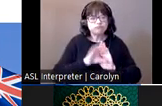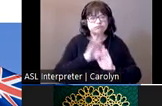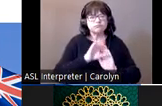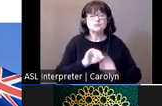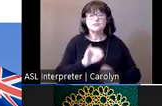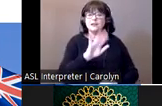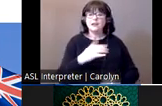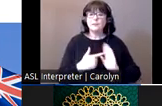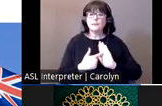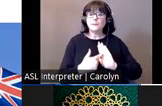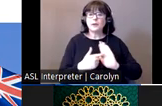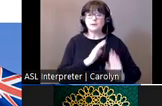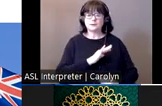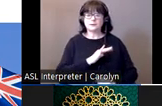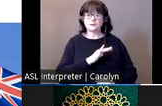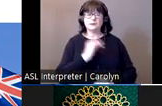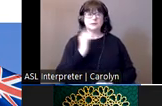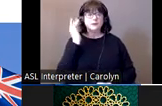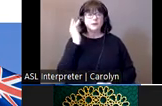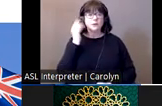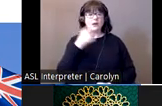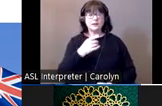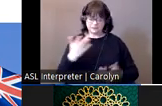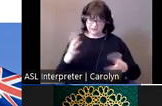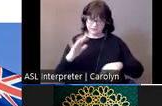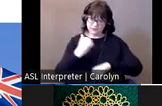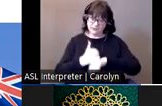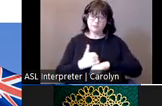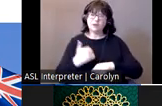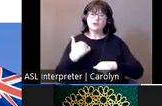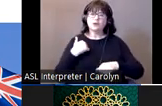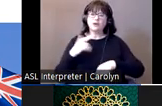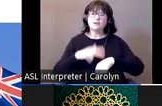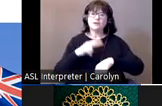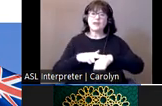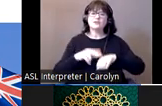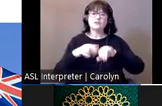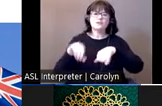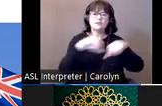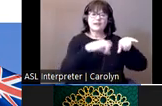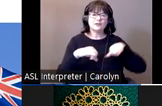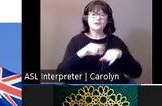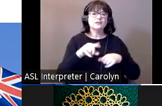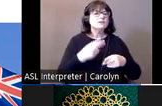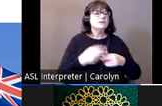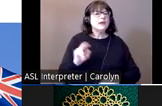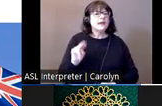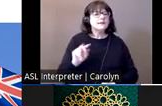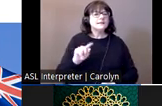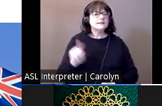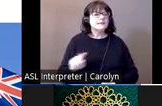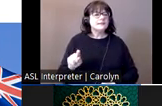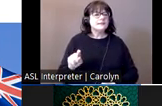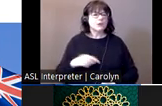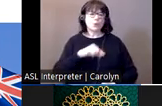they have a national standards, what they call the New Zealand Qualification Authority,